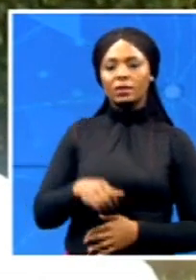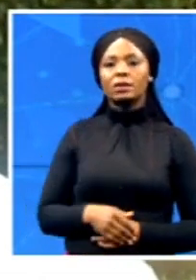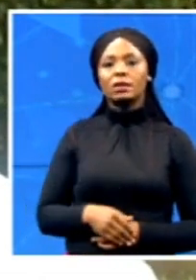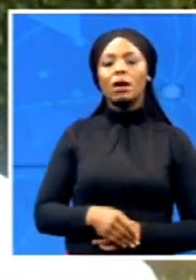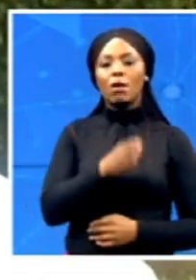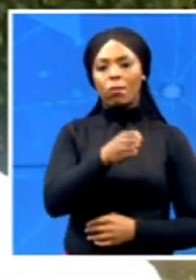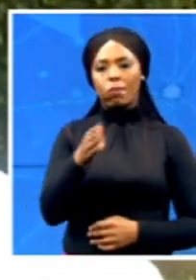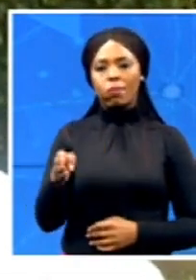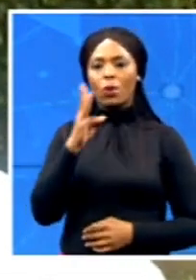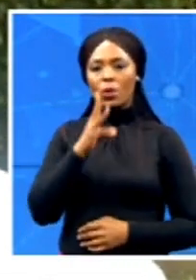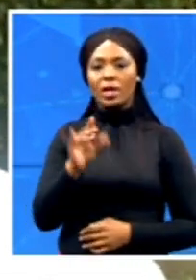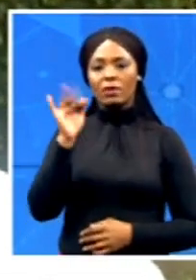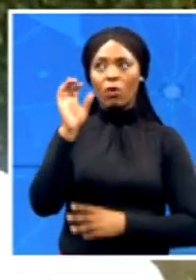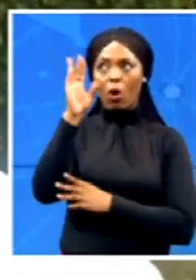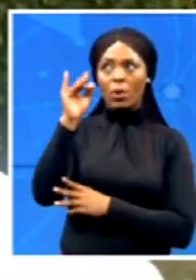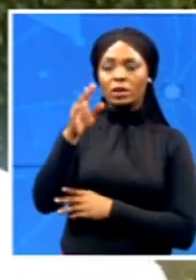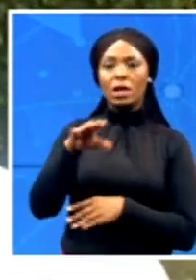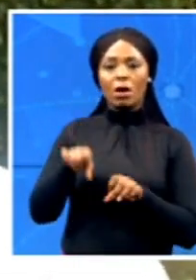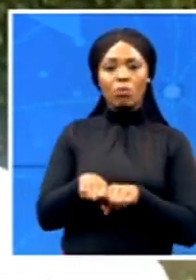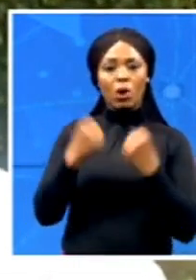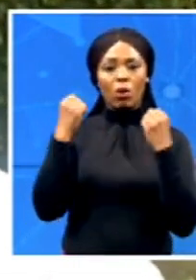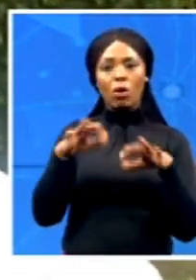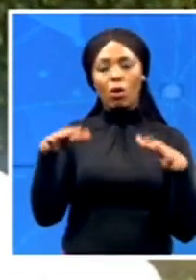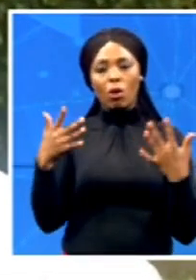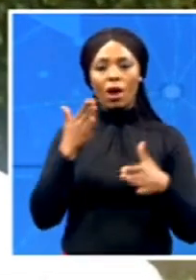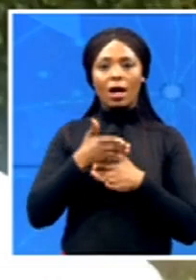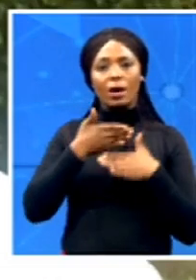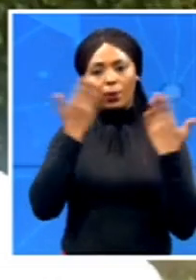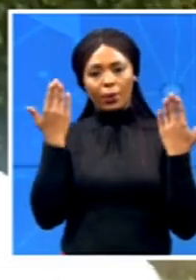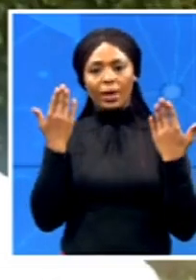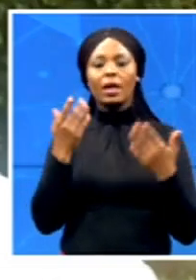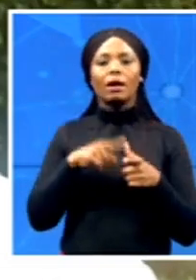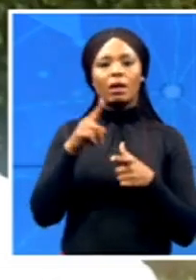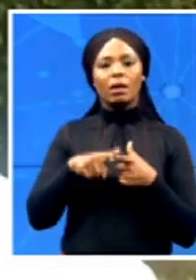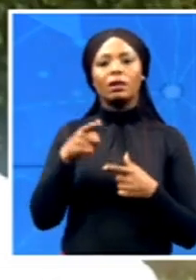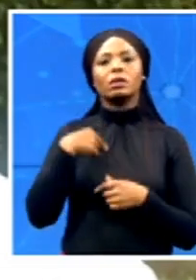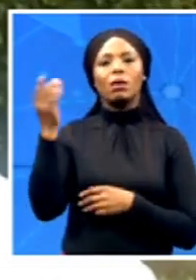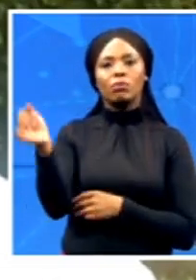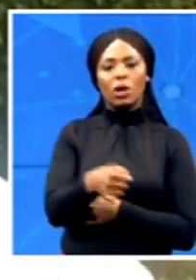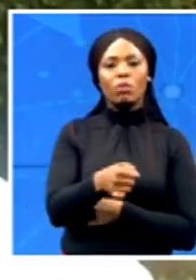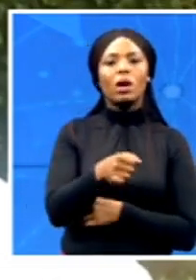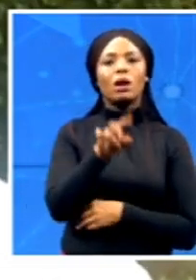that they assist by all means. And secondly, we have been assured